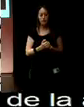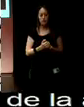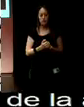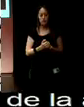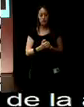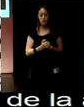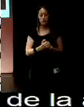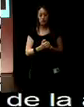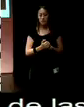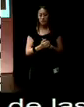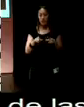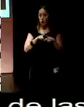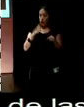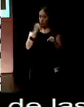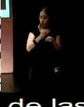situation,